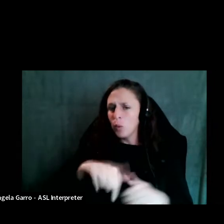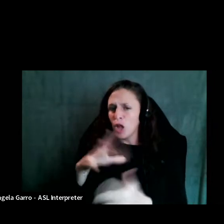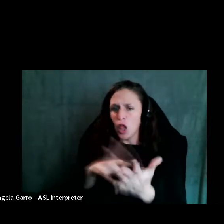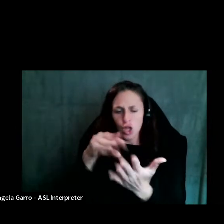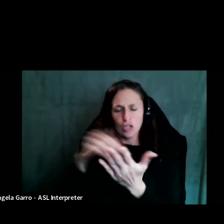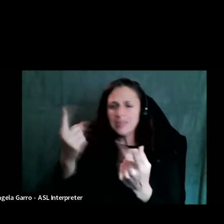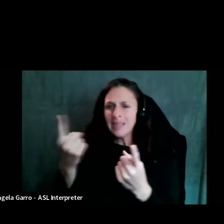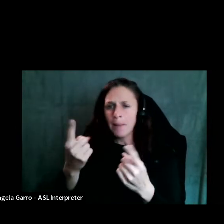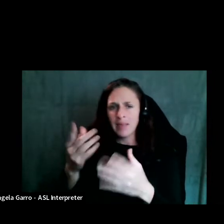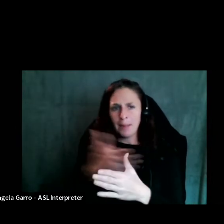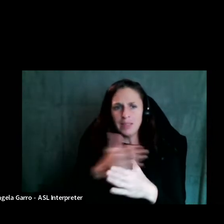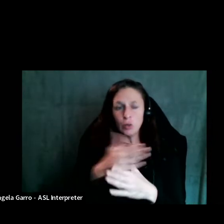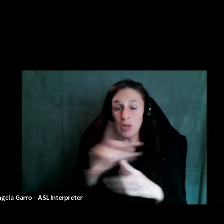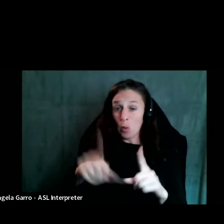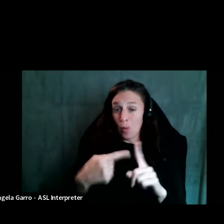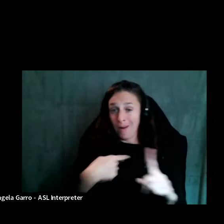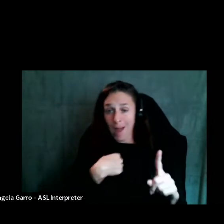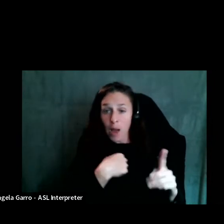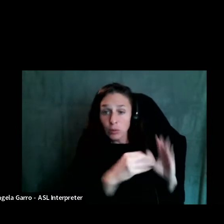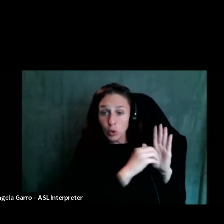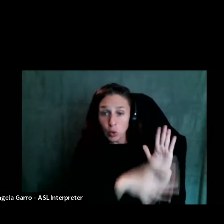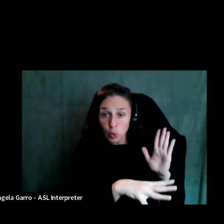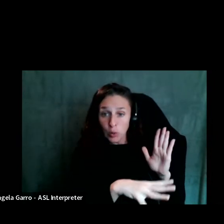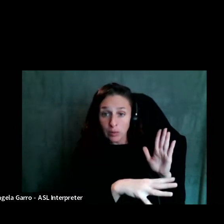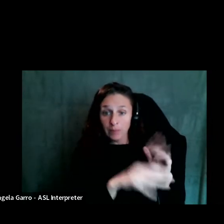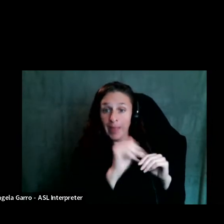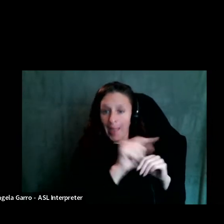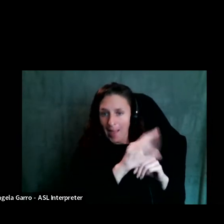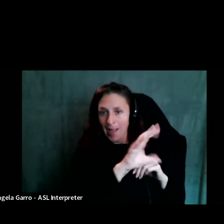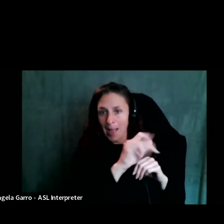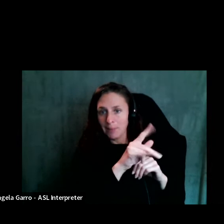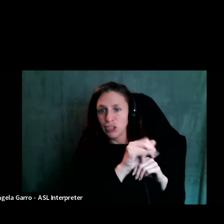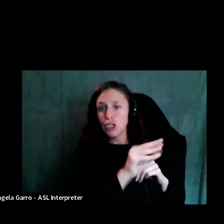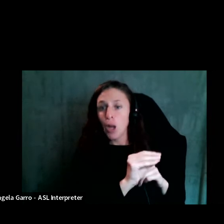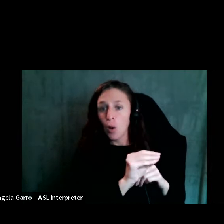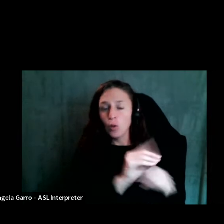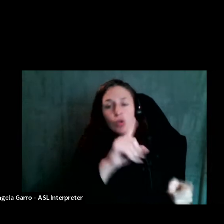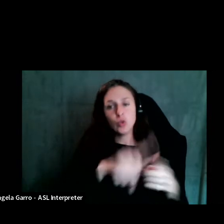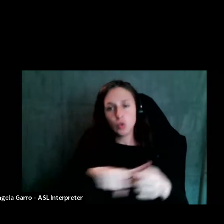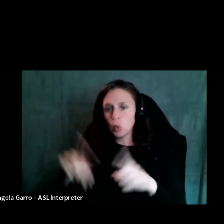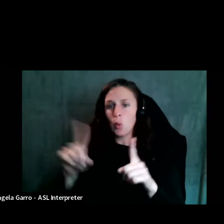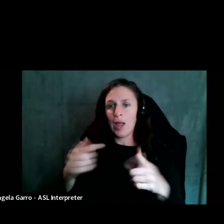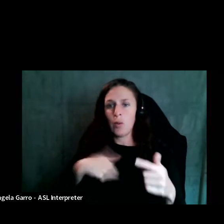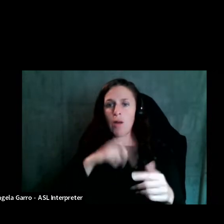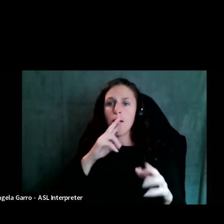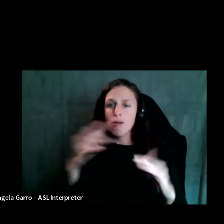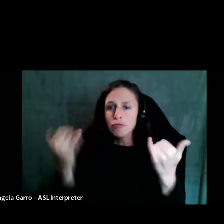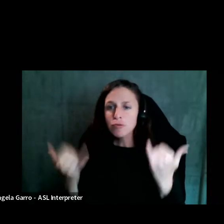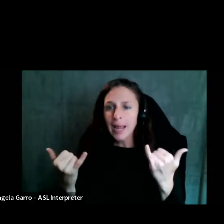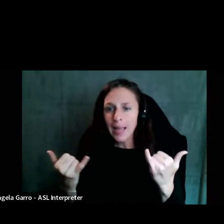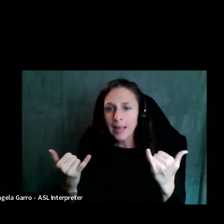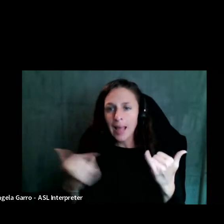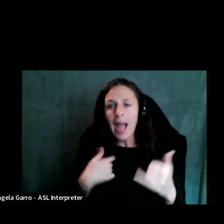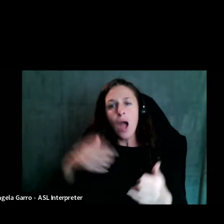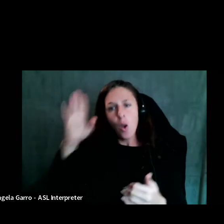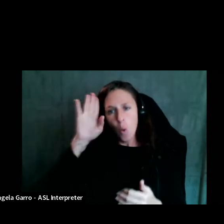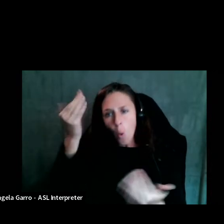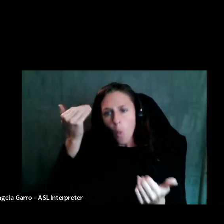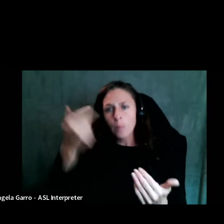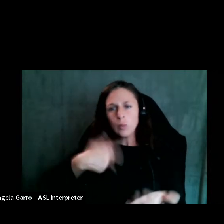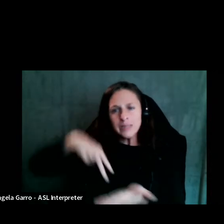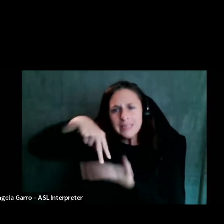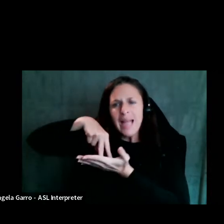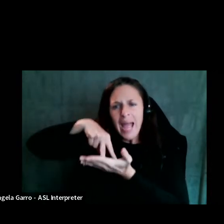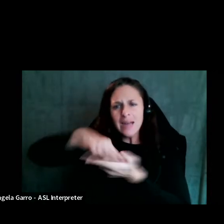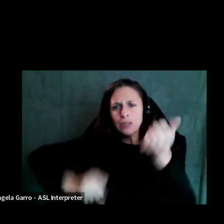years between when I was a student at Cappuccino to where we are today. And I hope that we stand and support